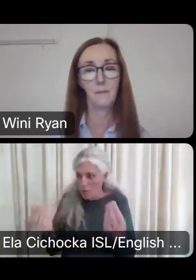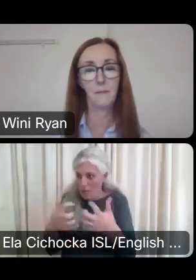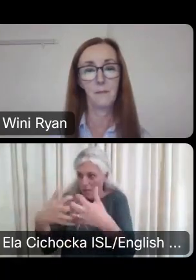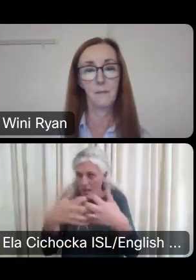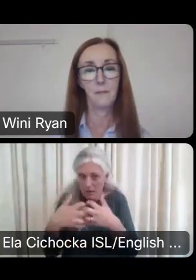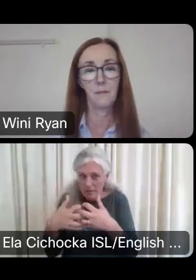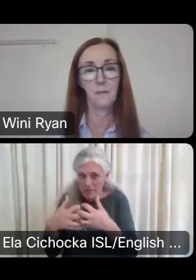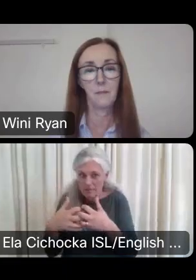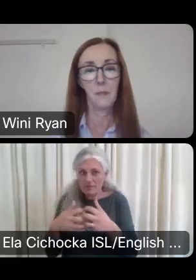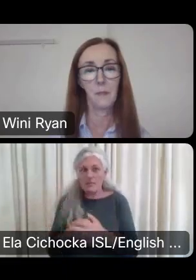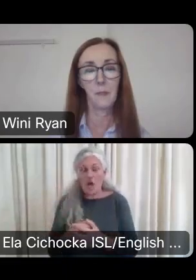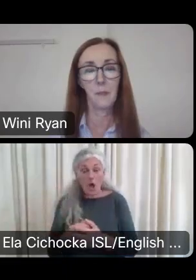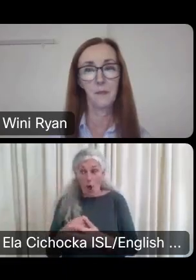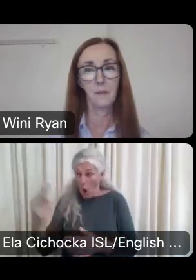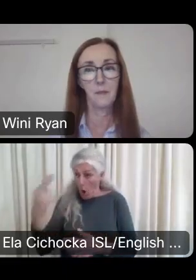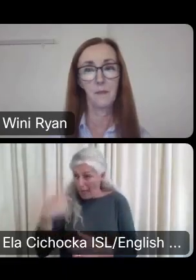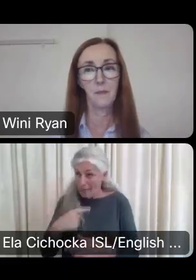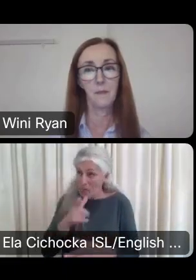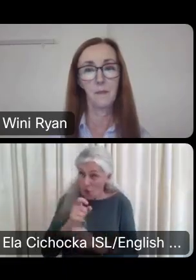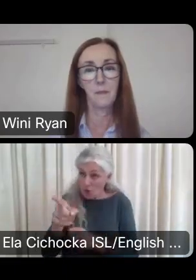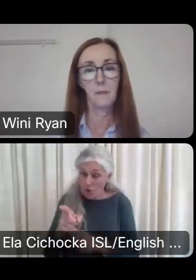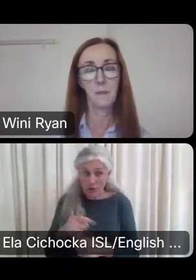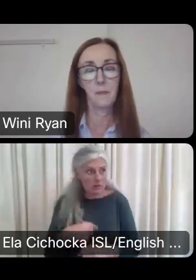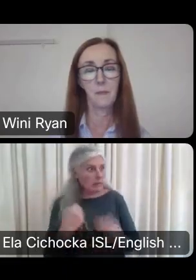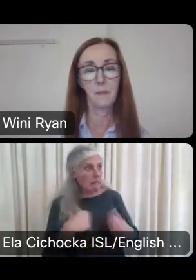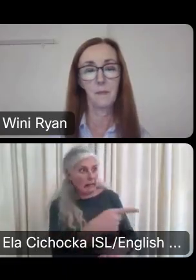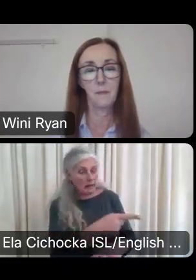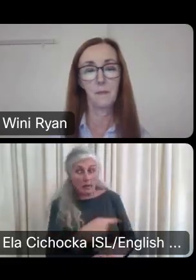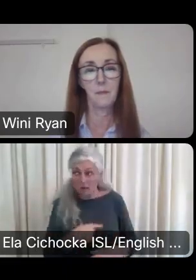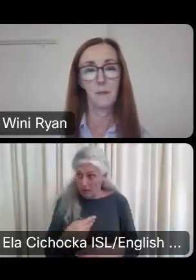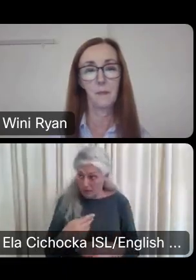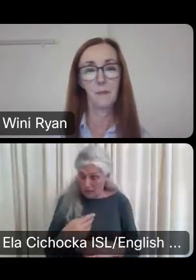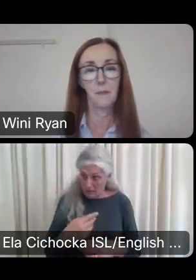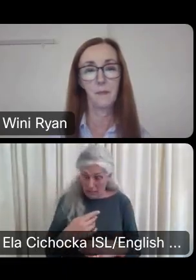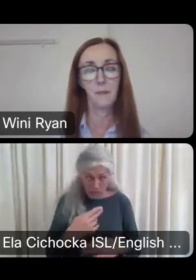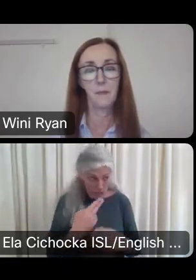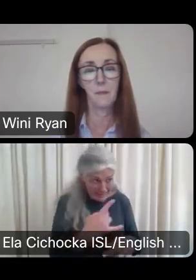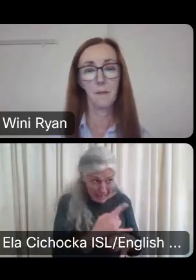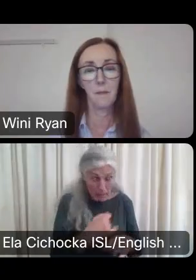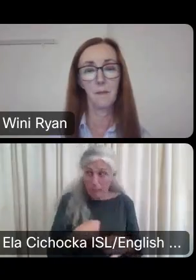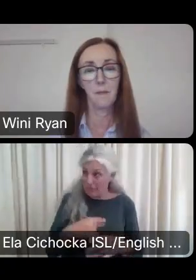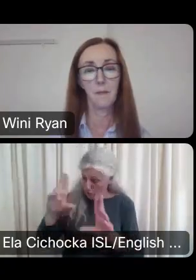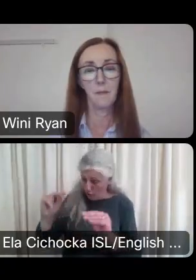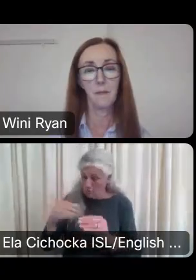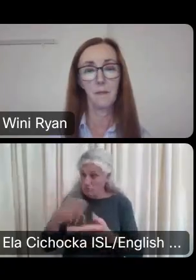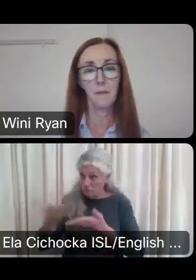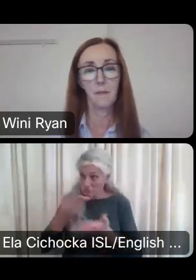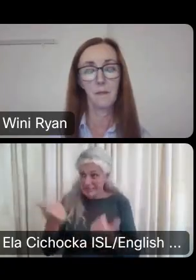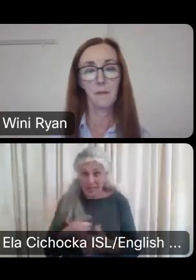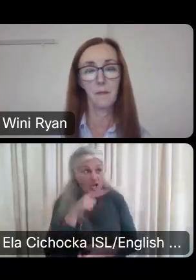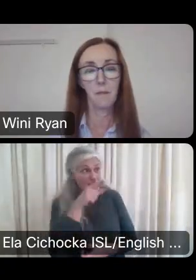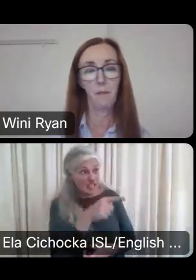Look at me when I'm talking to you, Par! That man out there, he needs Do help. not change the subject, Bob. We're discussing your He is getting